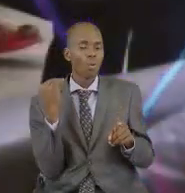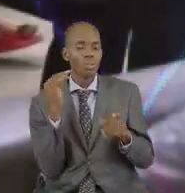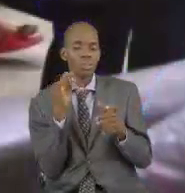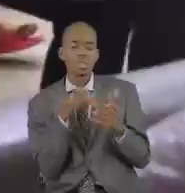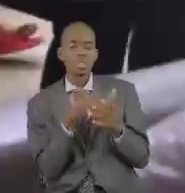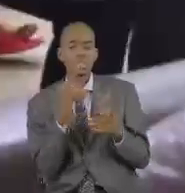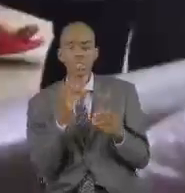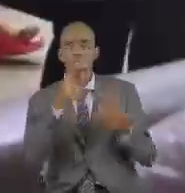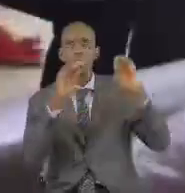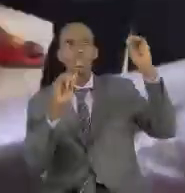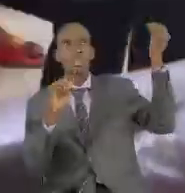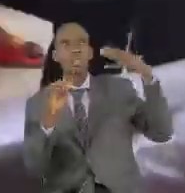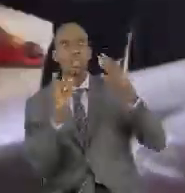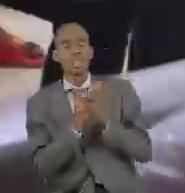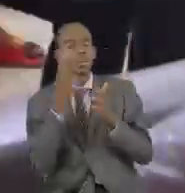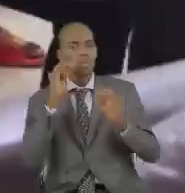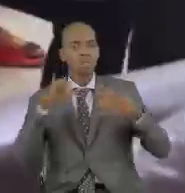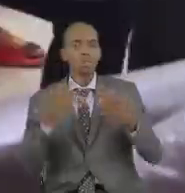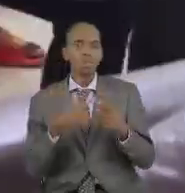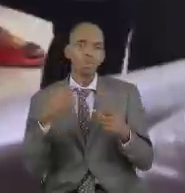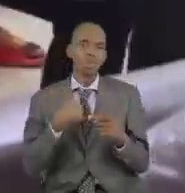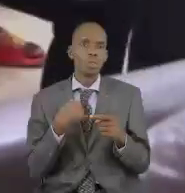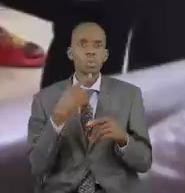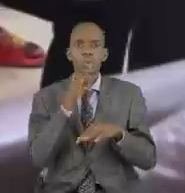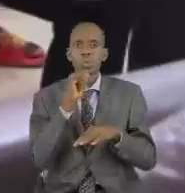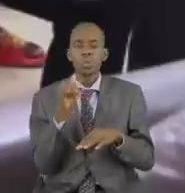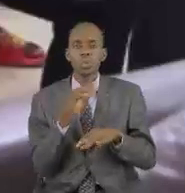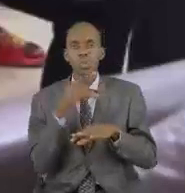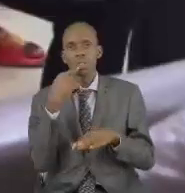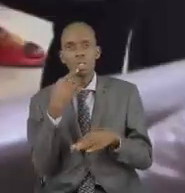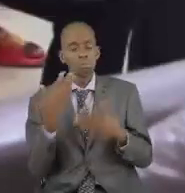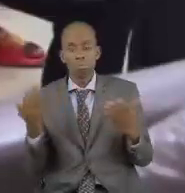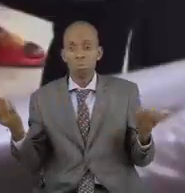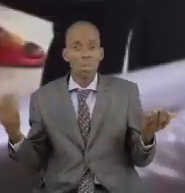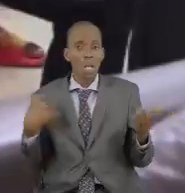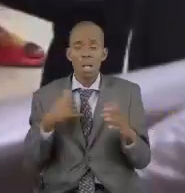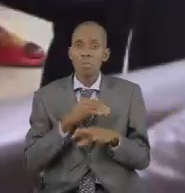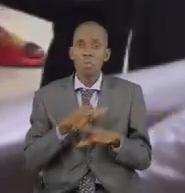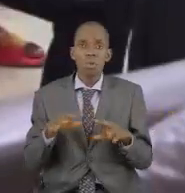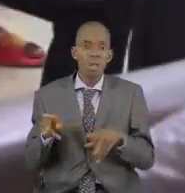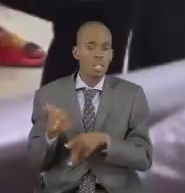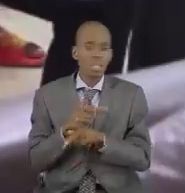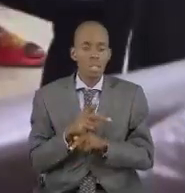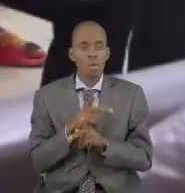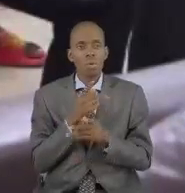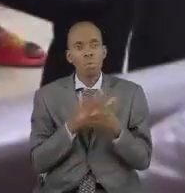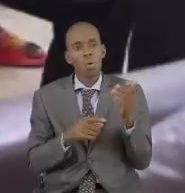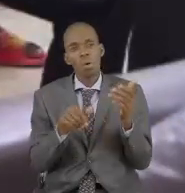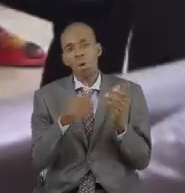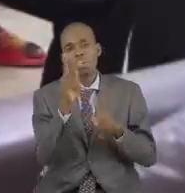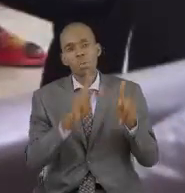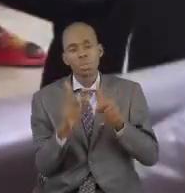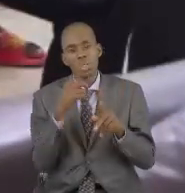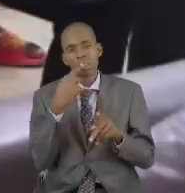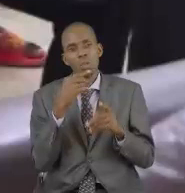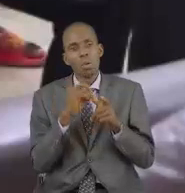He didn't say, I don't care the comment of anyone. I don't care the evolution of anyone. I